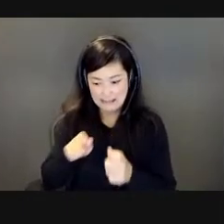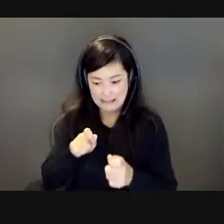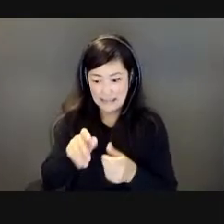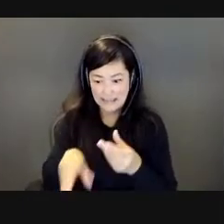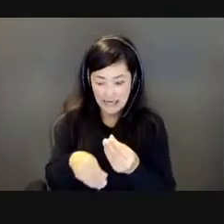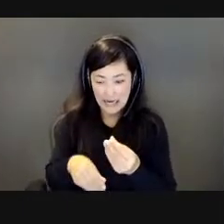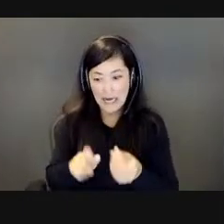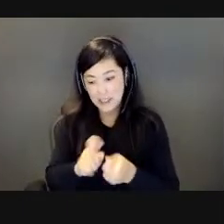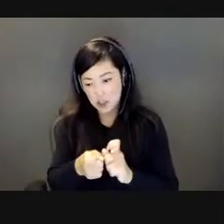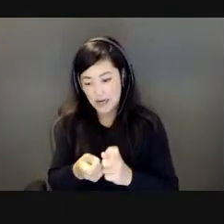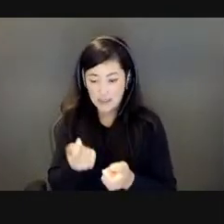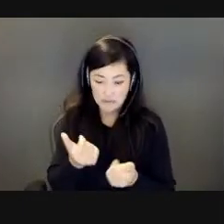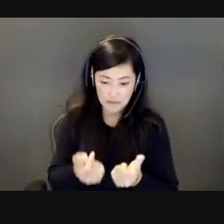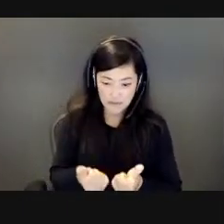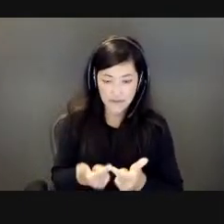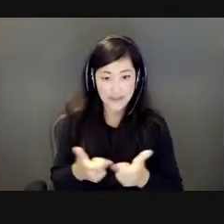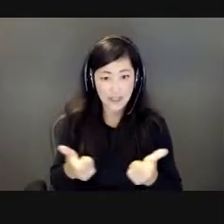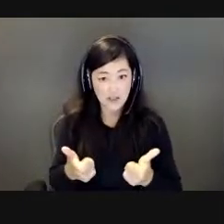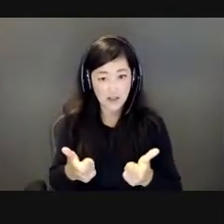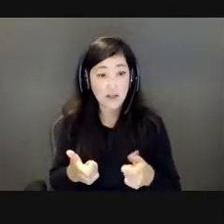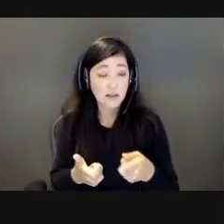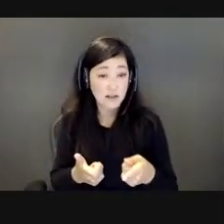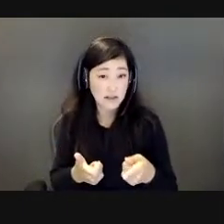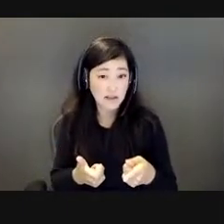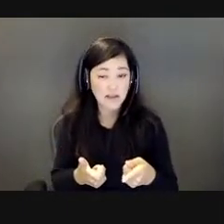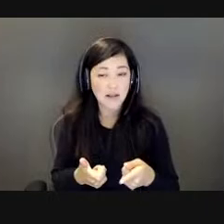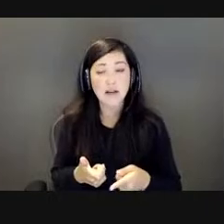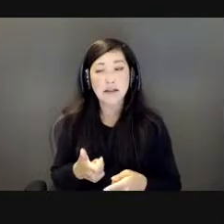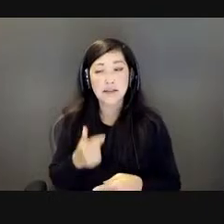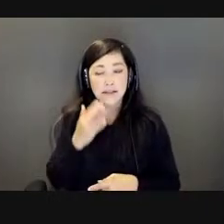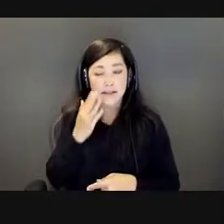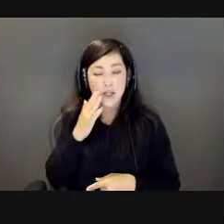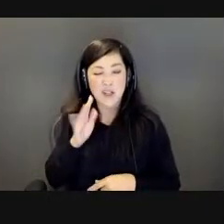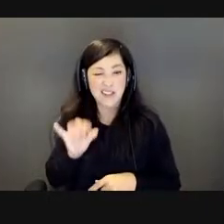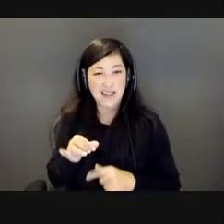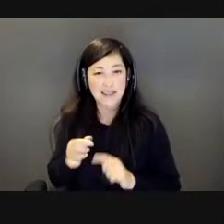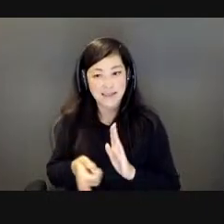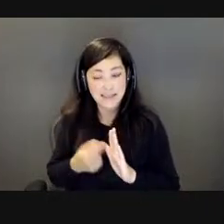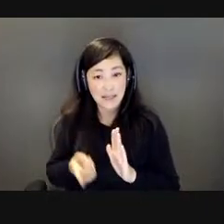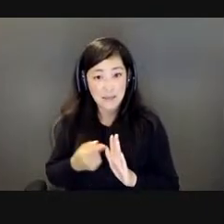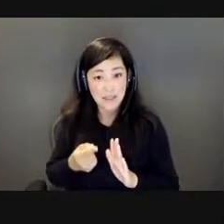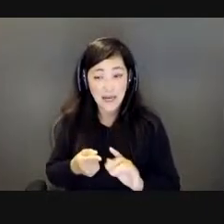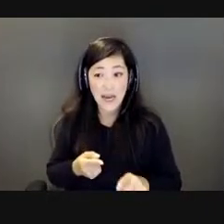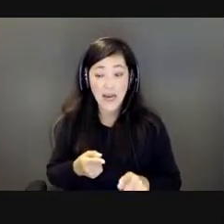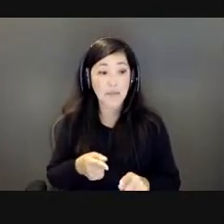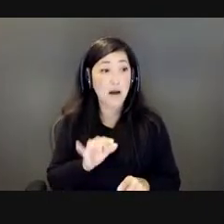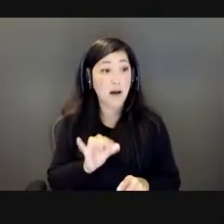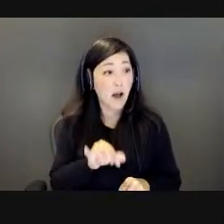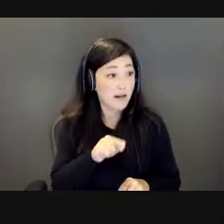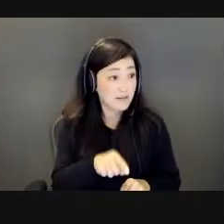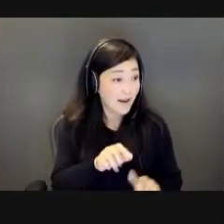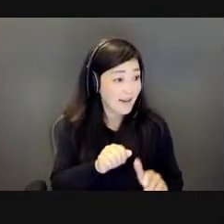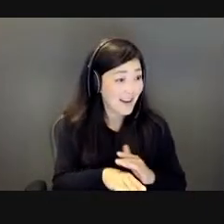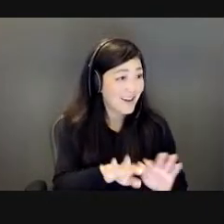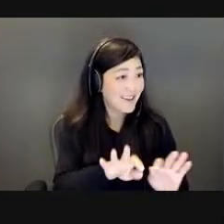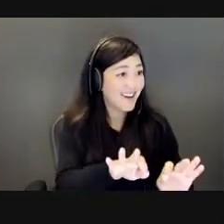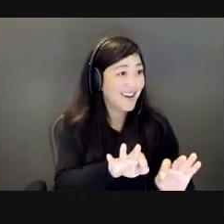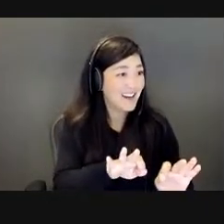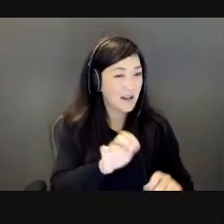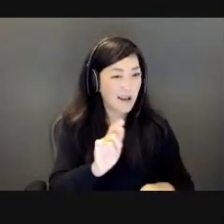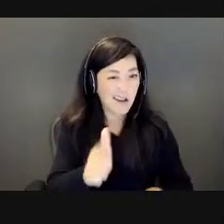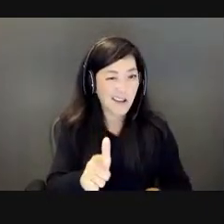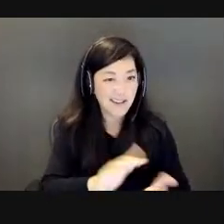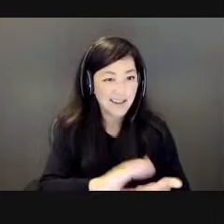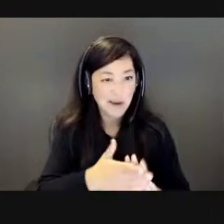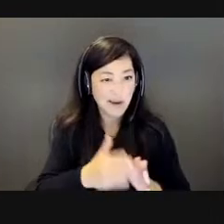heard about how ongoing maintenance can sometimes be an issue where something started out accessible and then a few years down the road, it's not